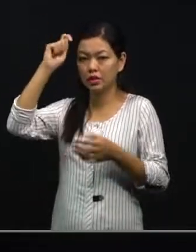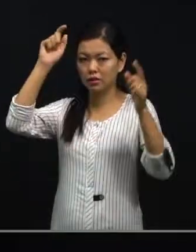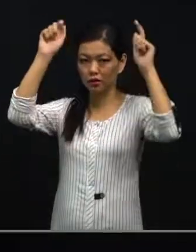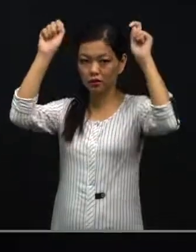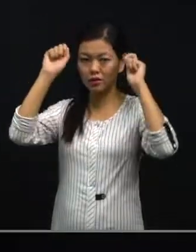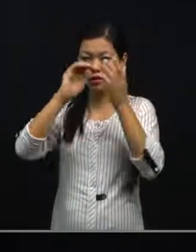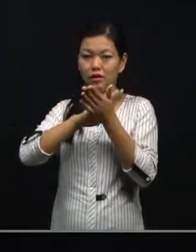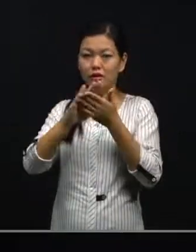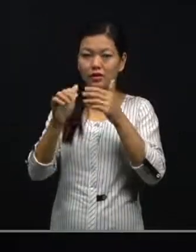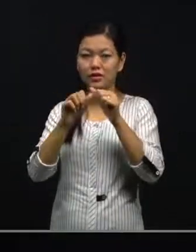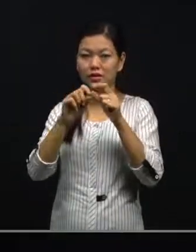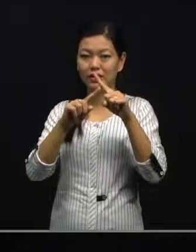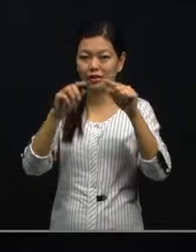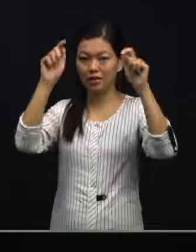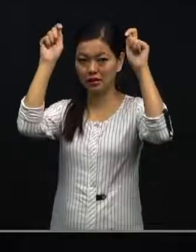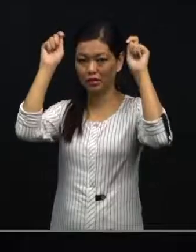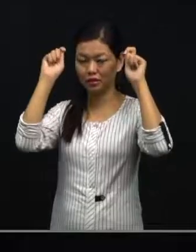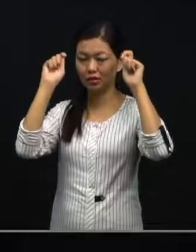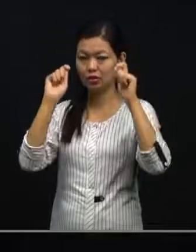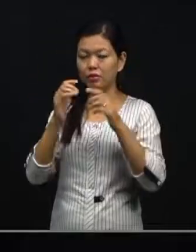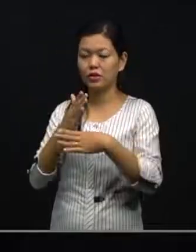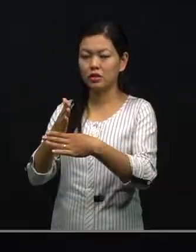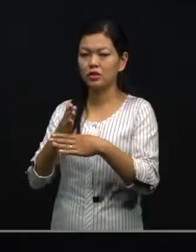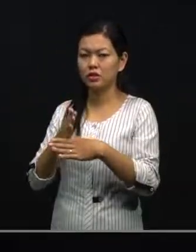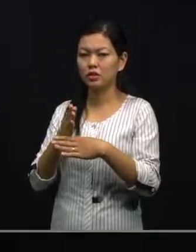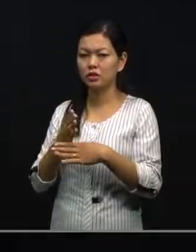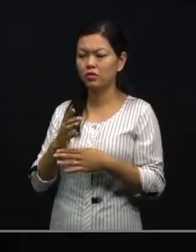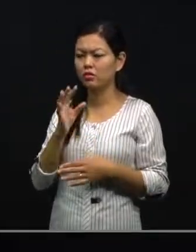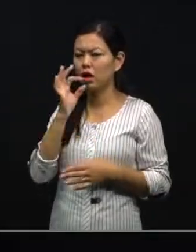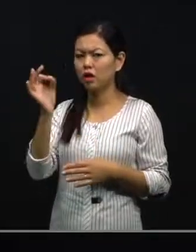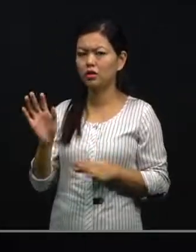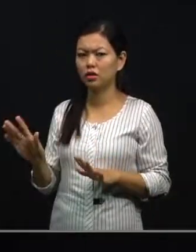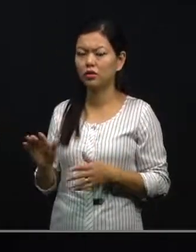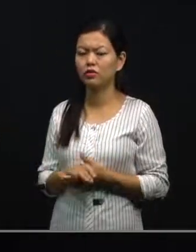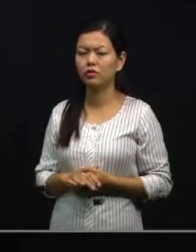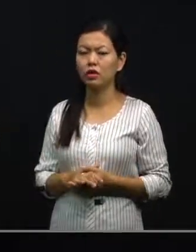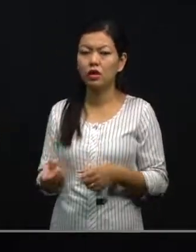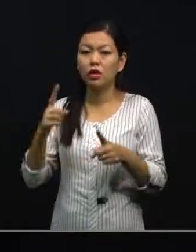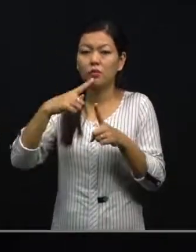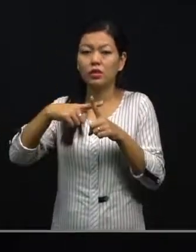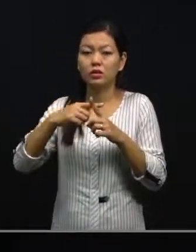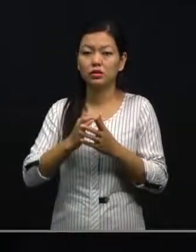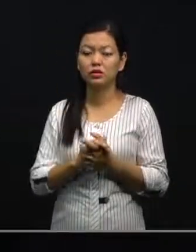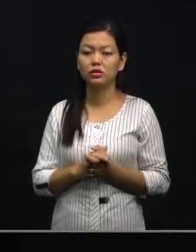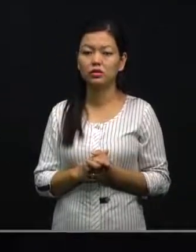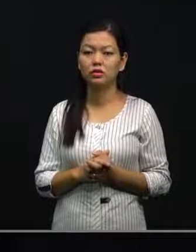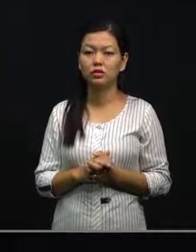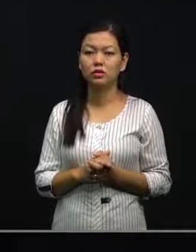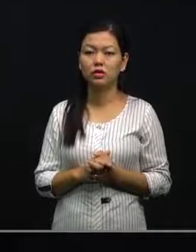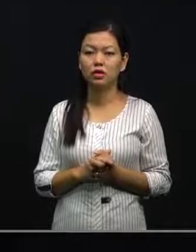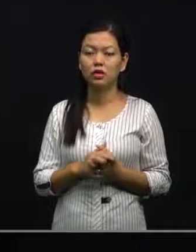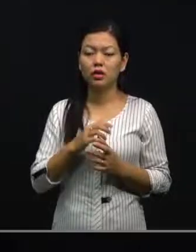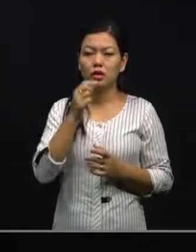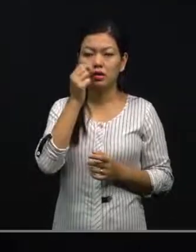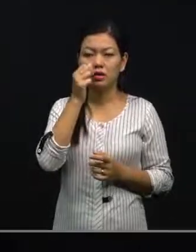So maintaining his social status and decorum. So that's what you would find here. However, you will also find that he